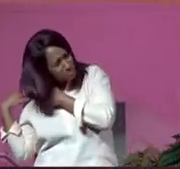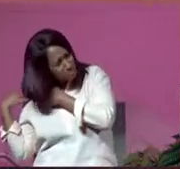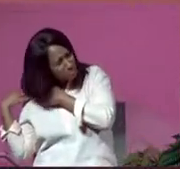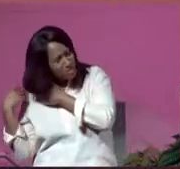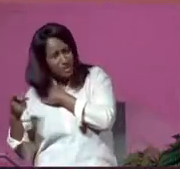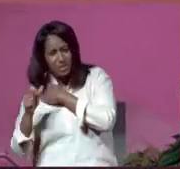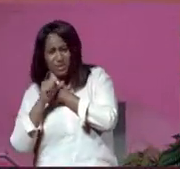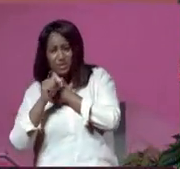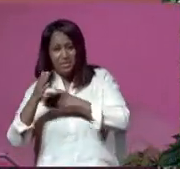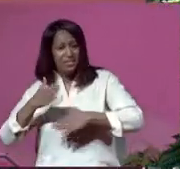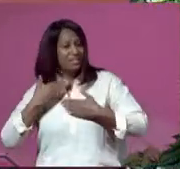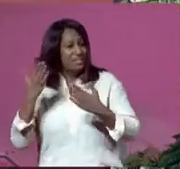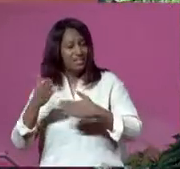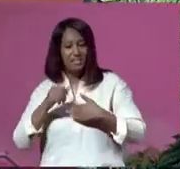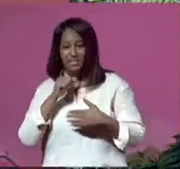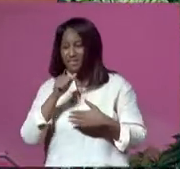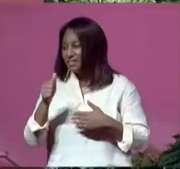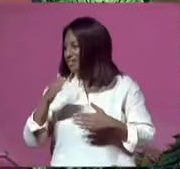rejoicing,